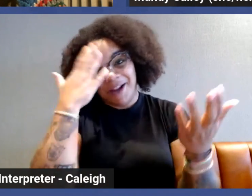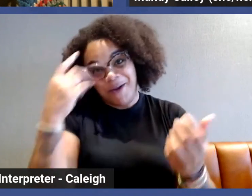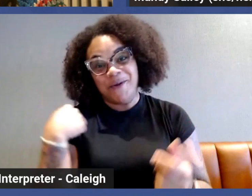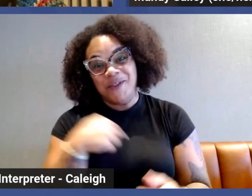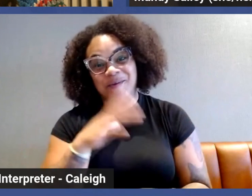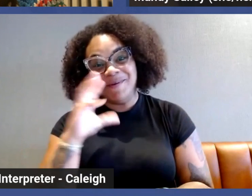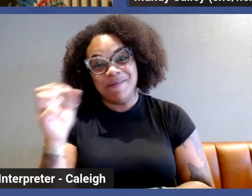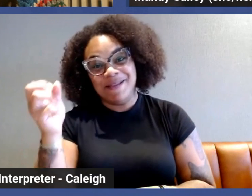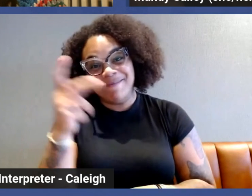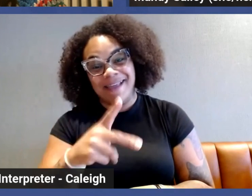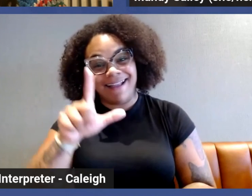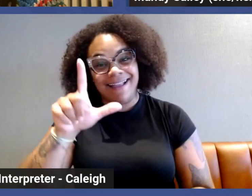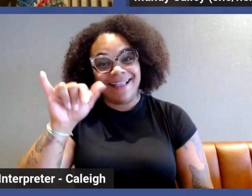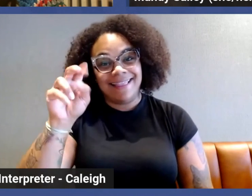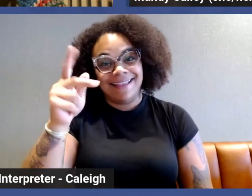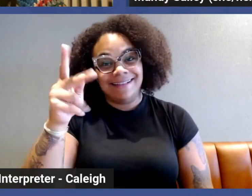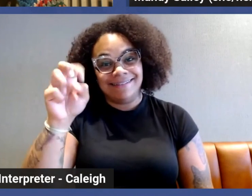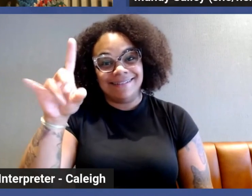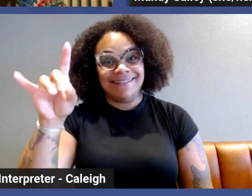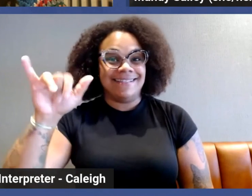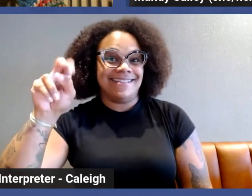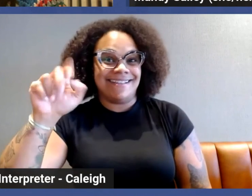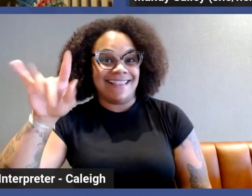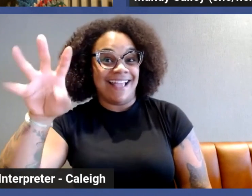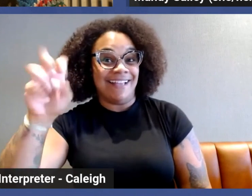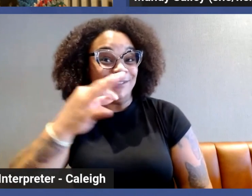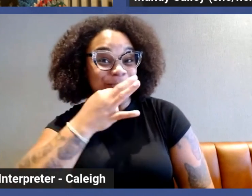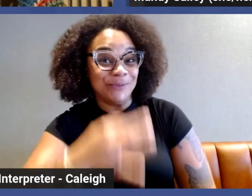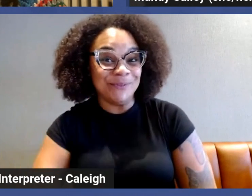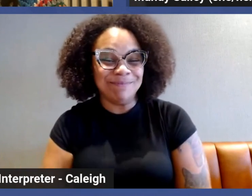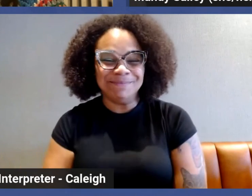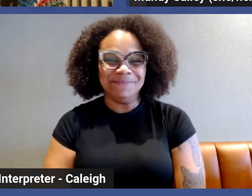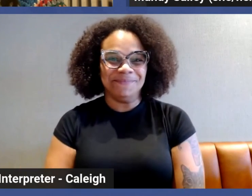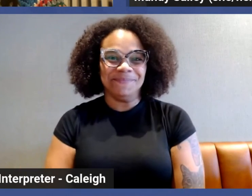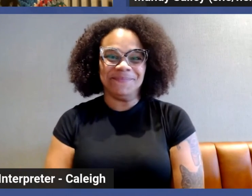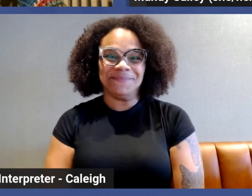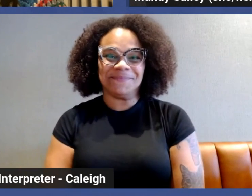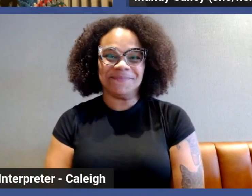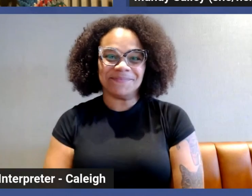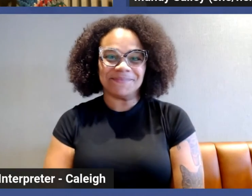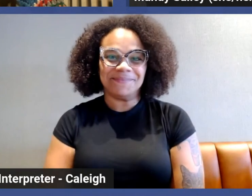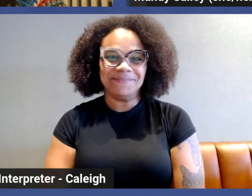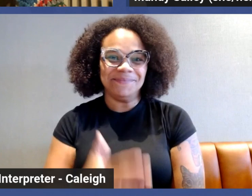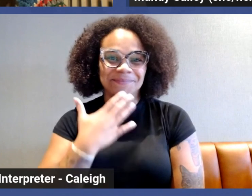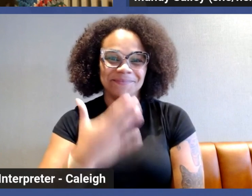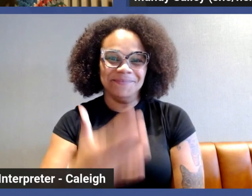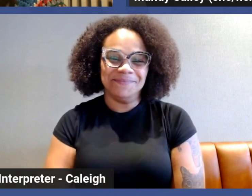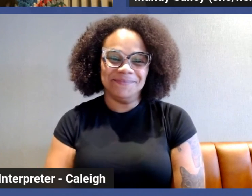hopefully on LinkedIn Live soon. Thanks.